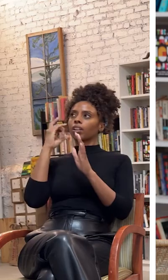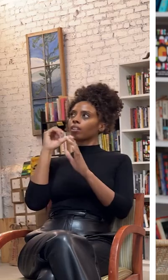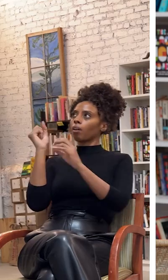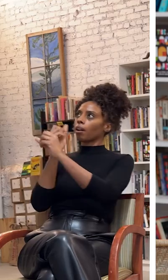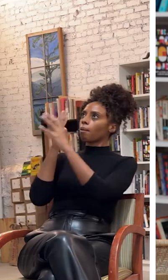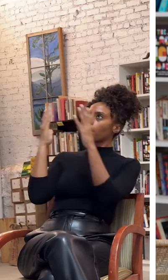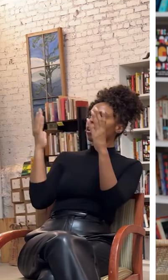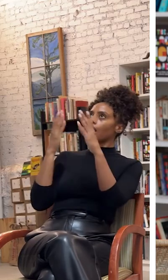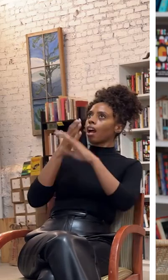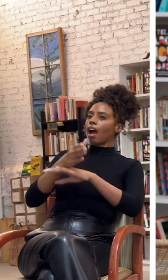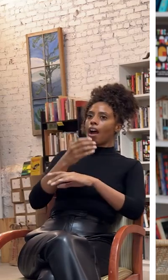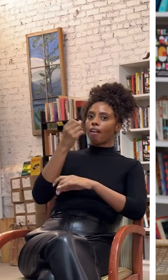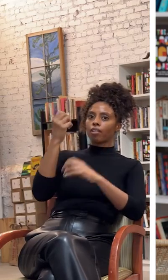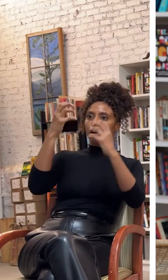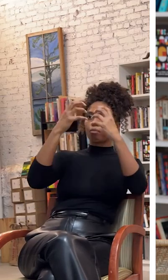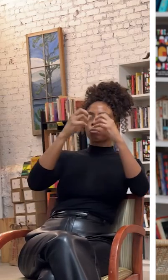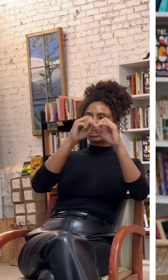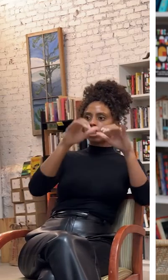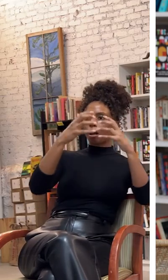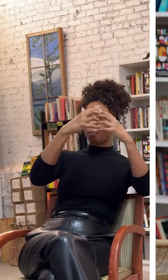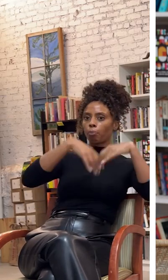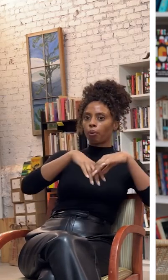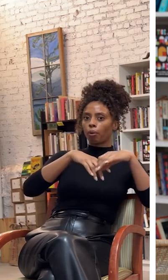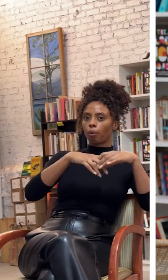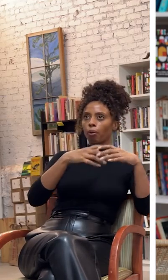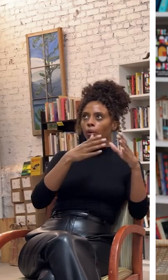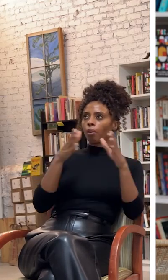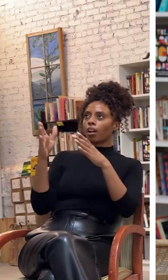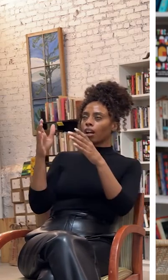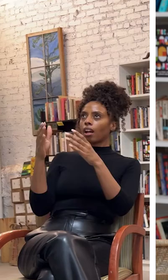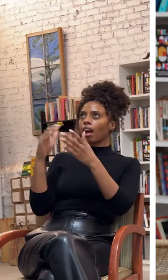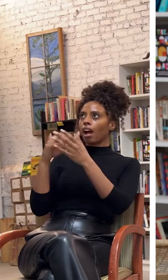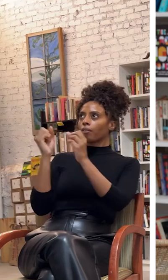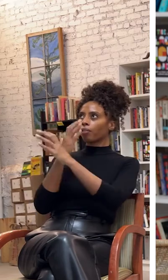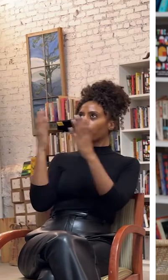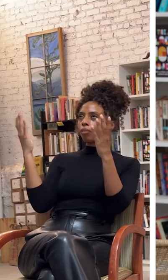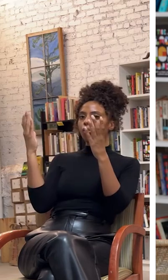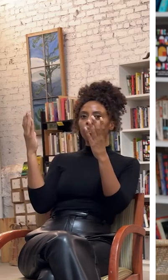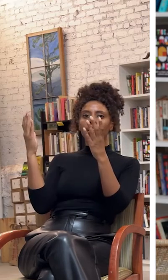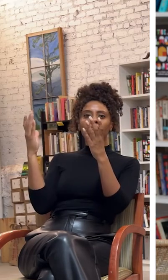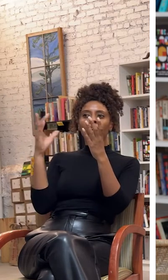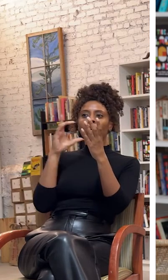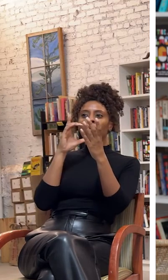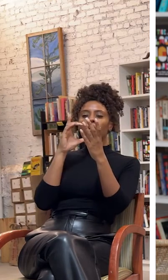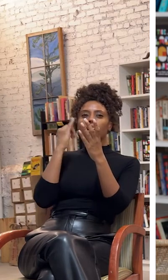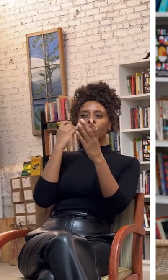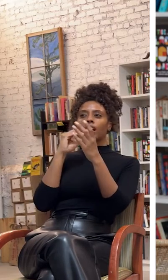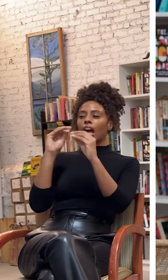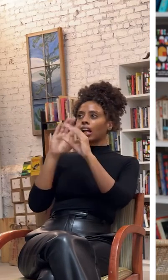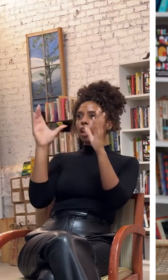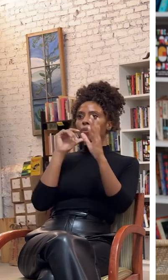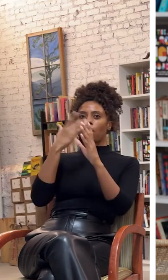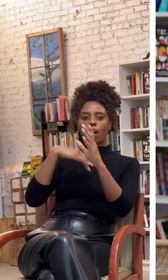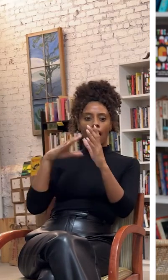about what happens after the takedown, then we just get more of the same or a remix. That is very important for us to not just think about taking things